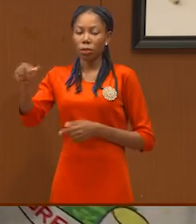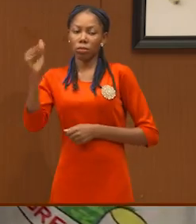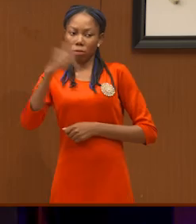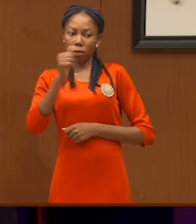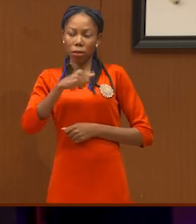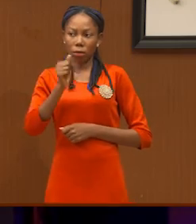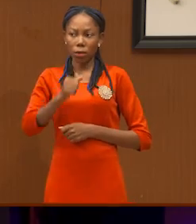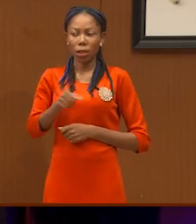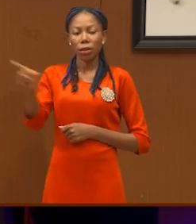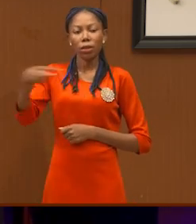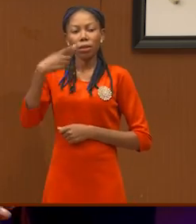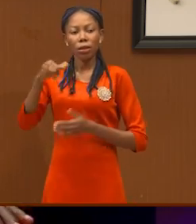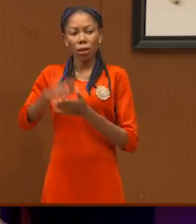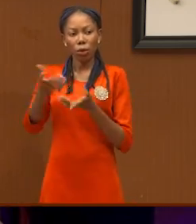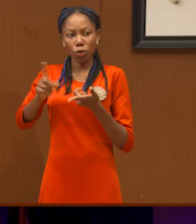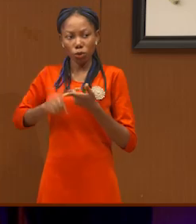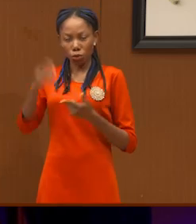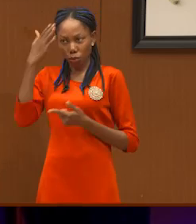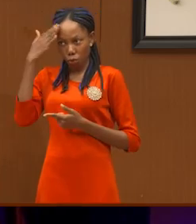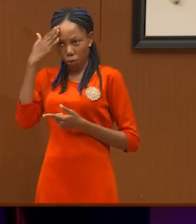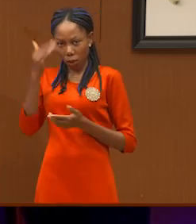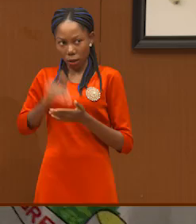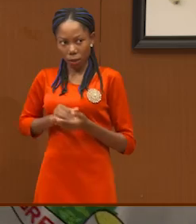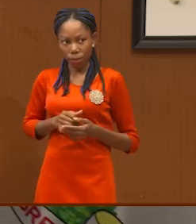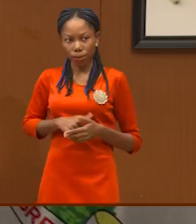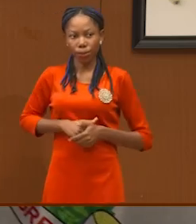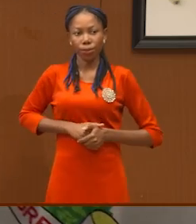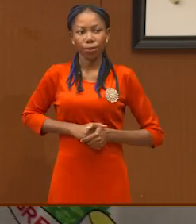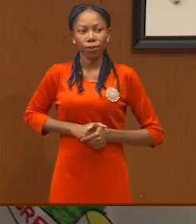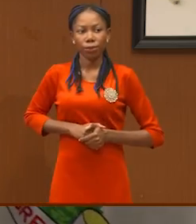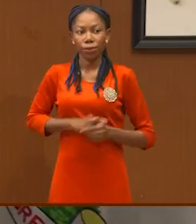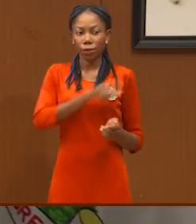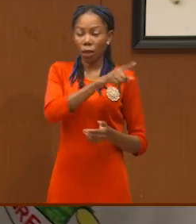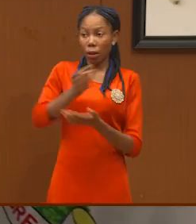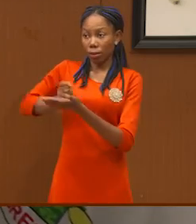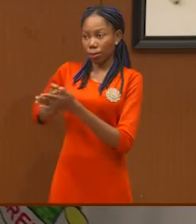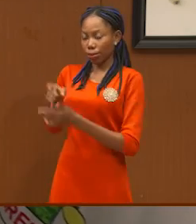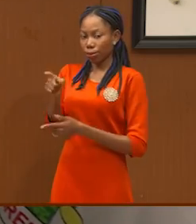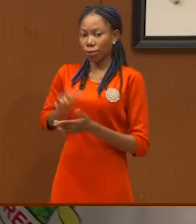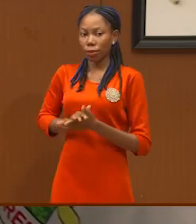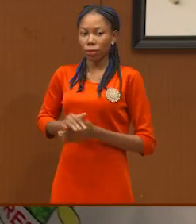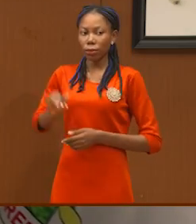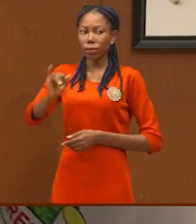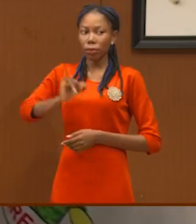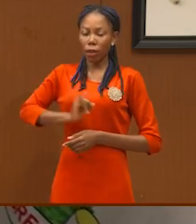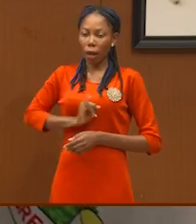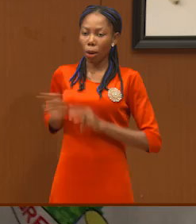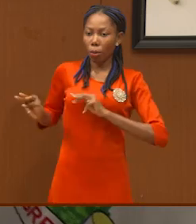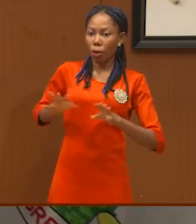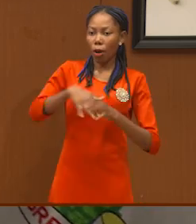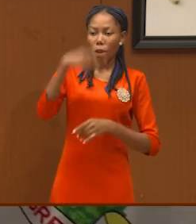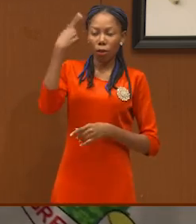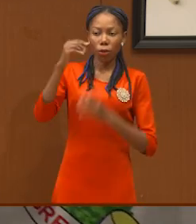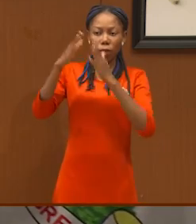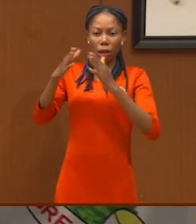Yes, but I need to confirm that amount there. I'll read it to you. Your statement. I moved out of the house